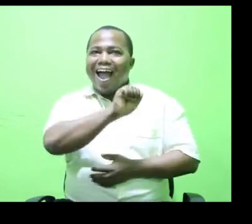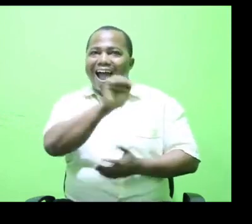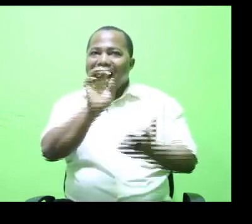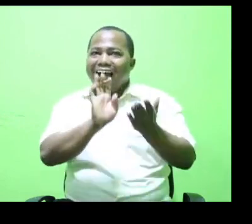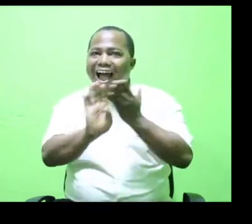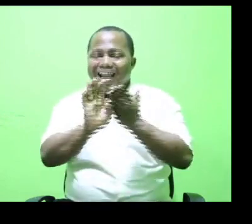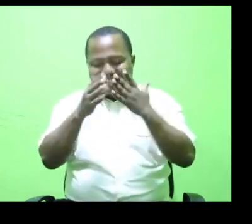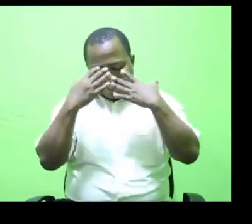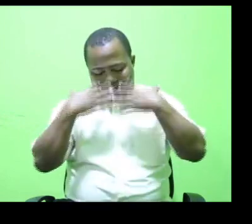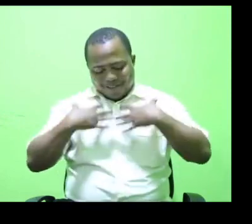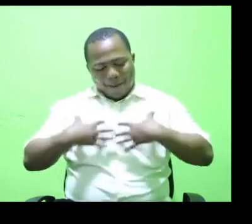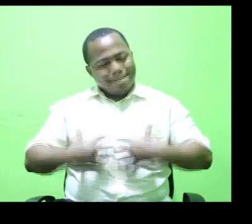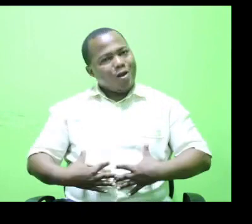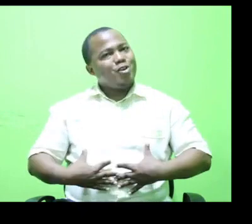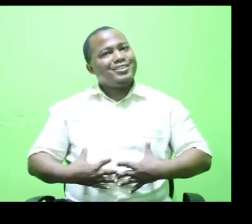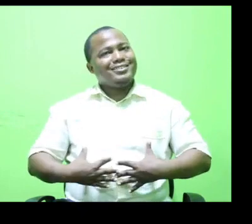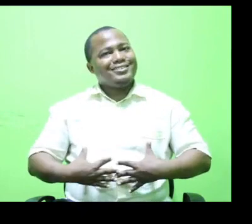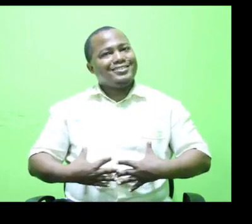Antibodies.